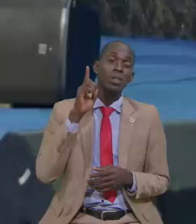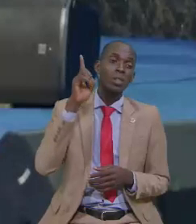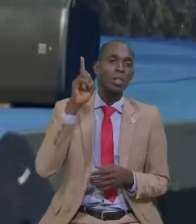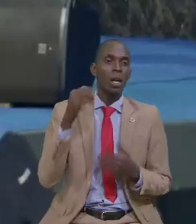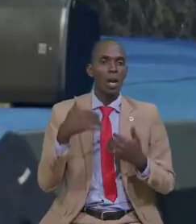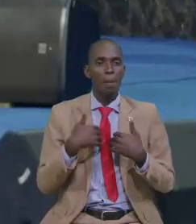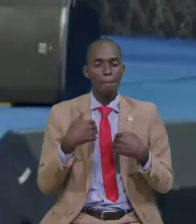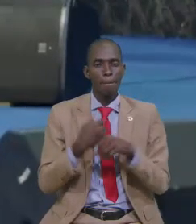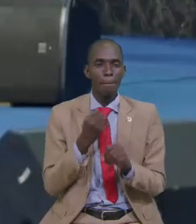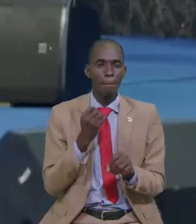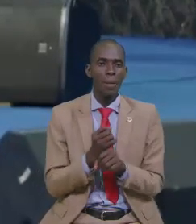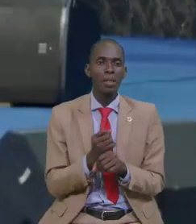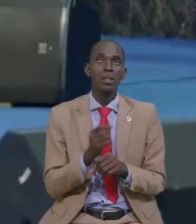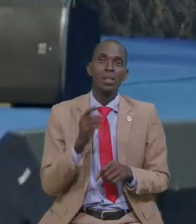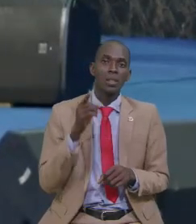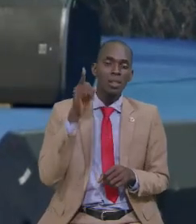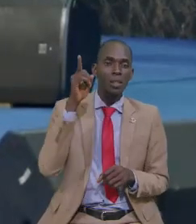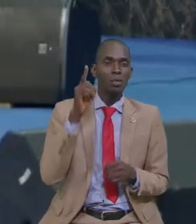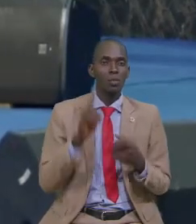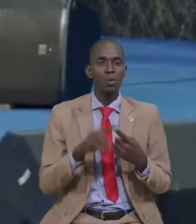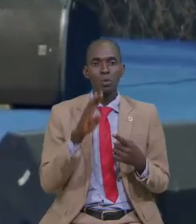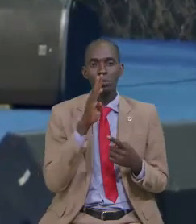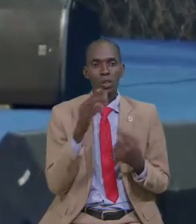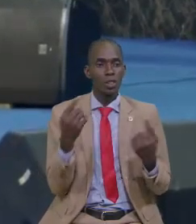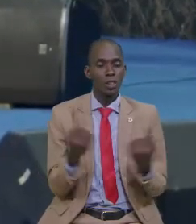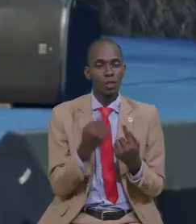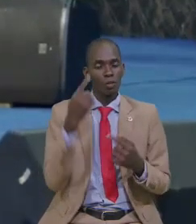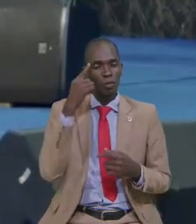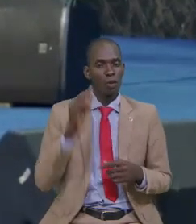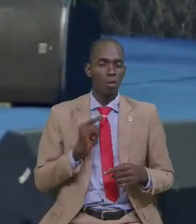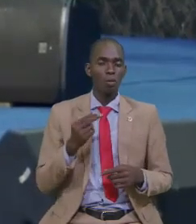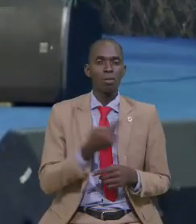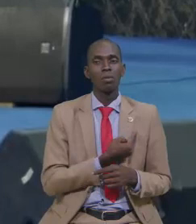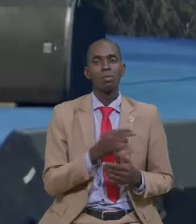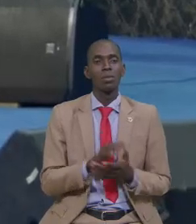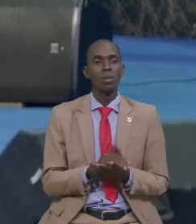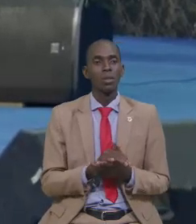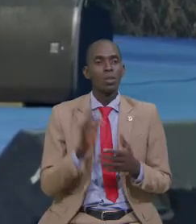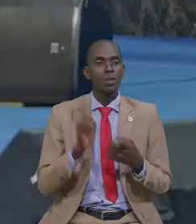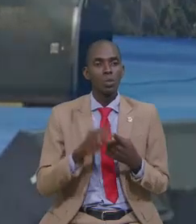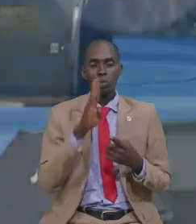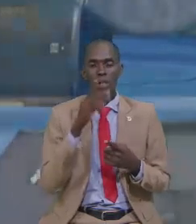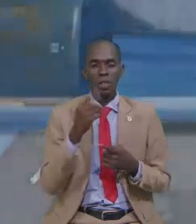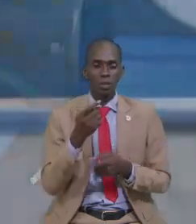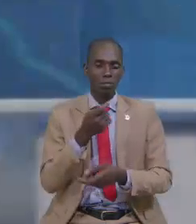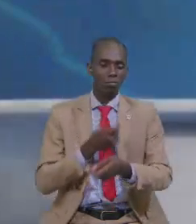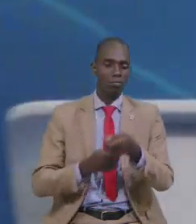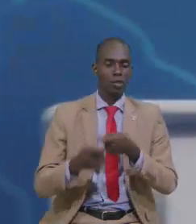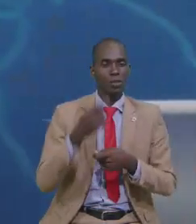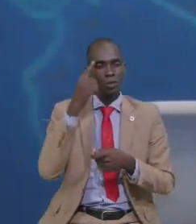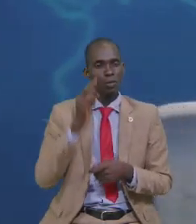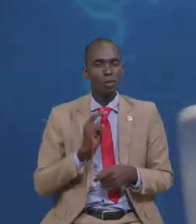made him to be sin for us, to be the substitute for us, to be